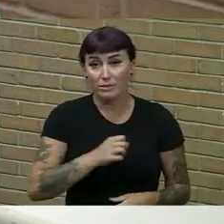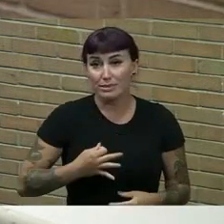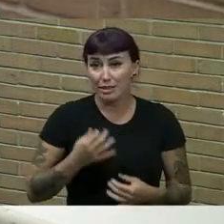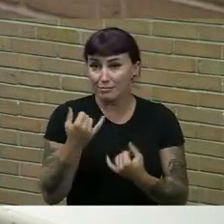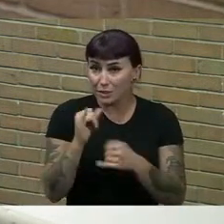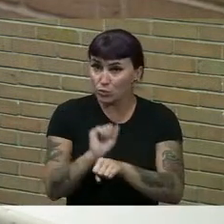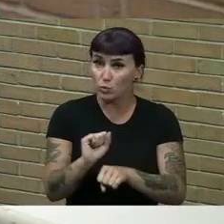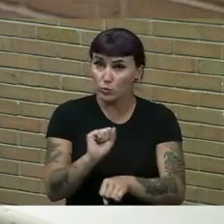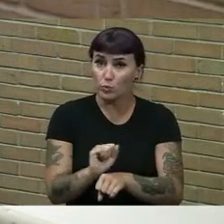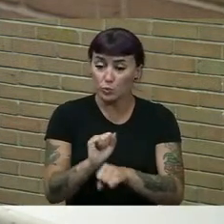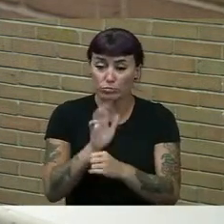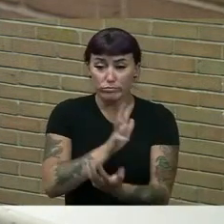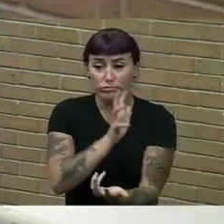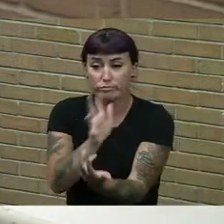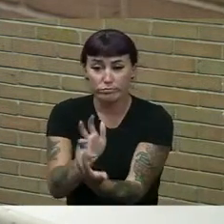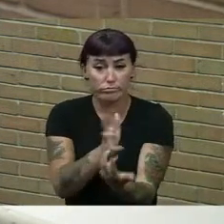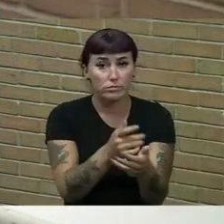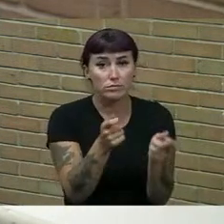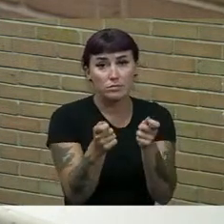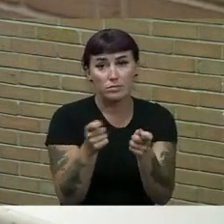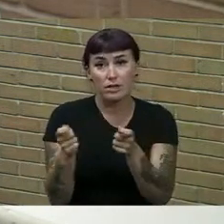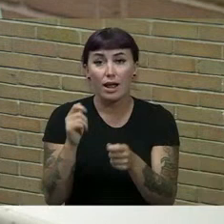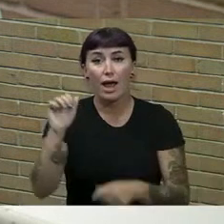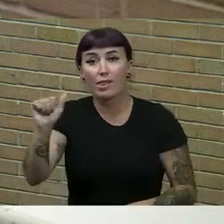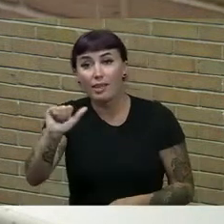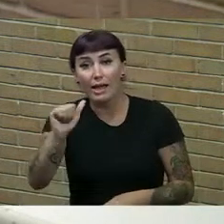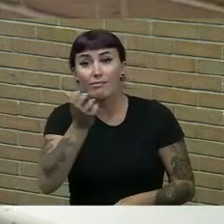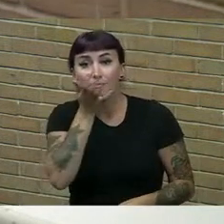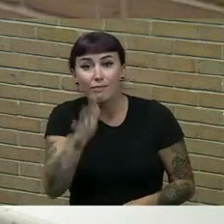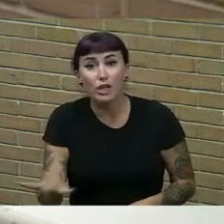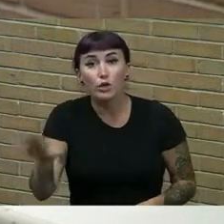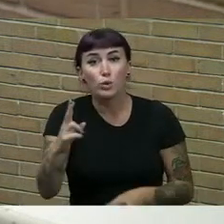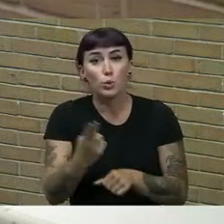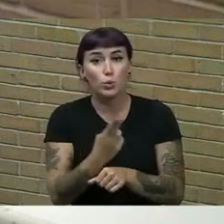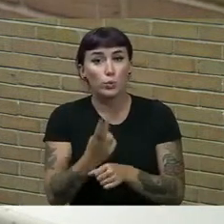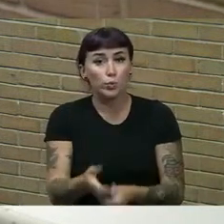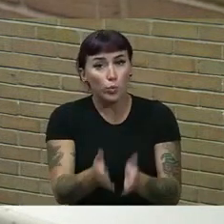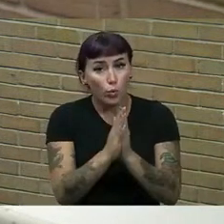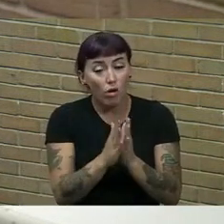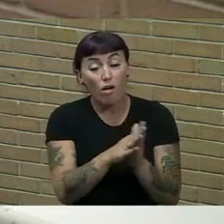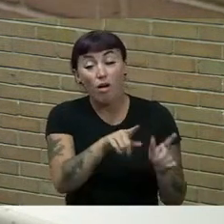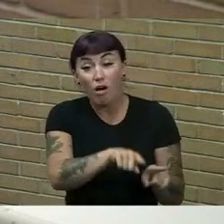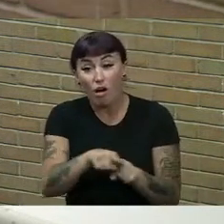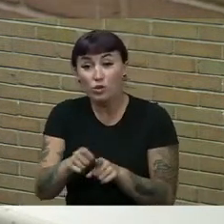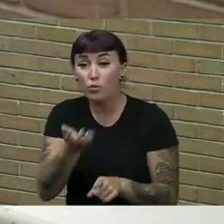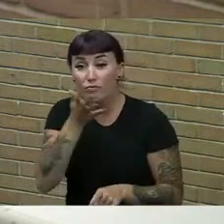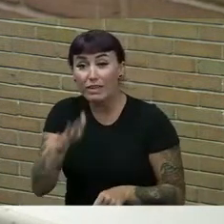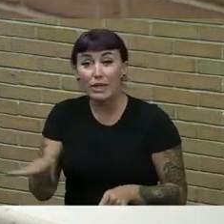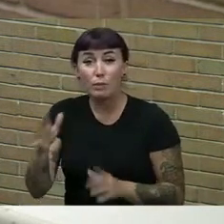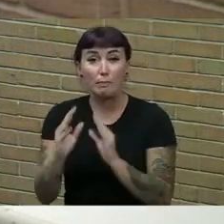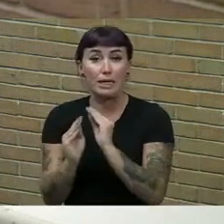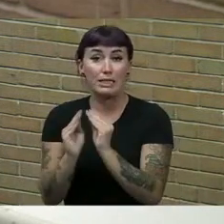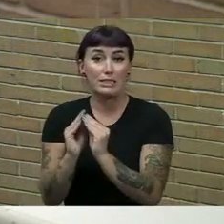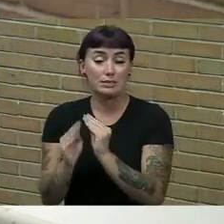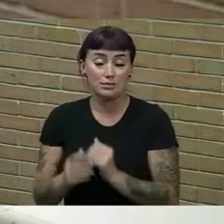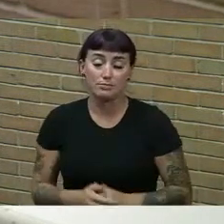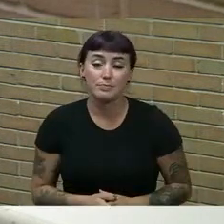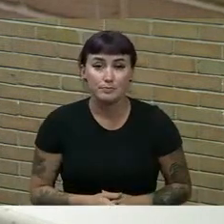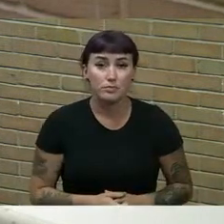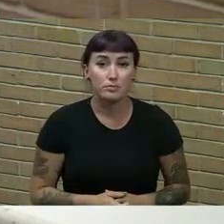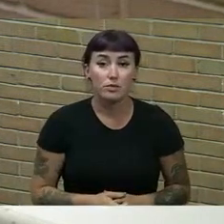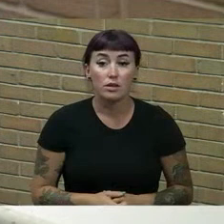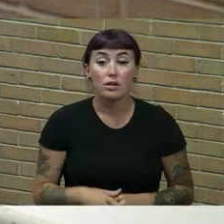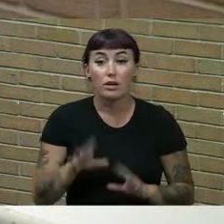hard to accommodate and manage athletic field use requests, as well as field maintenance demands.